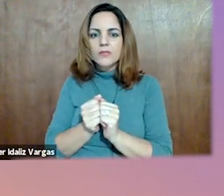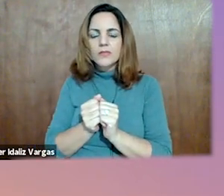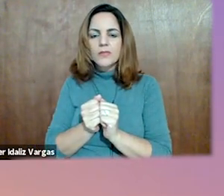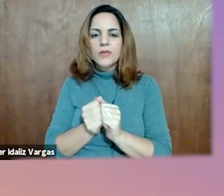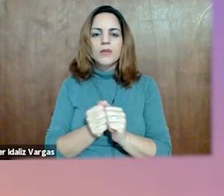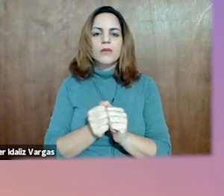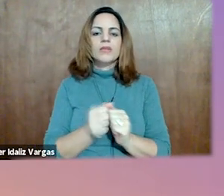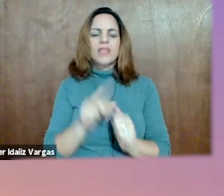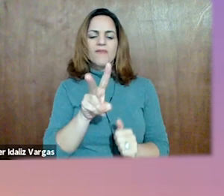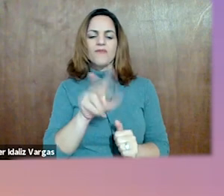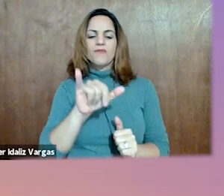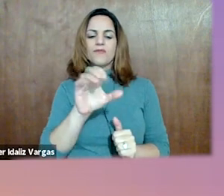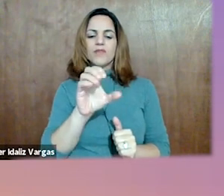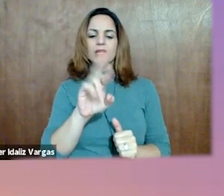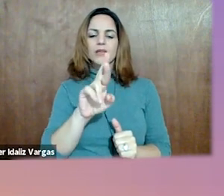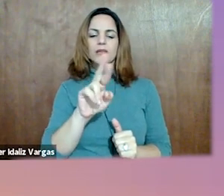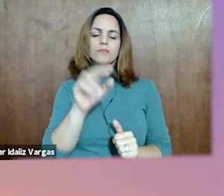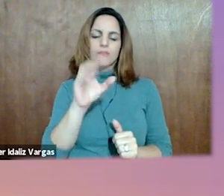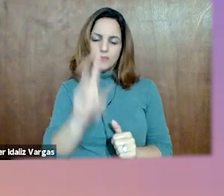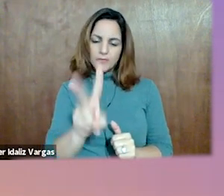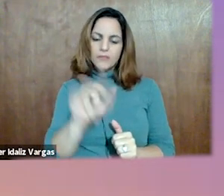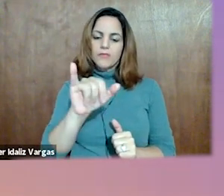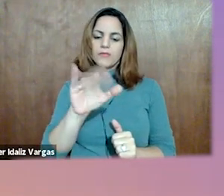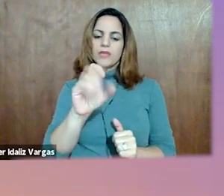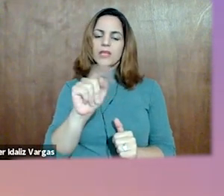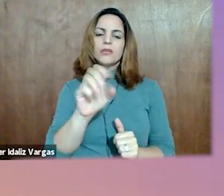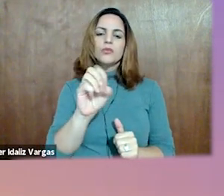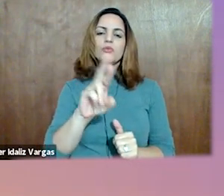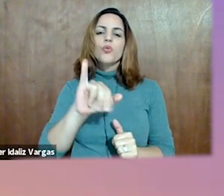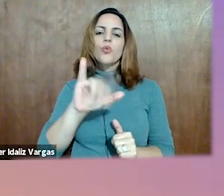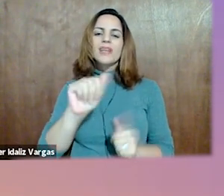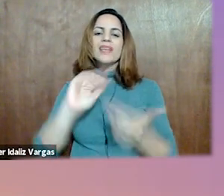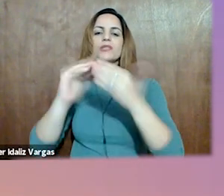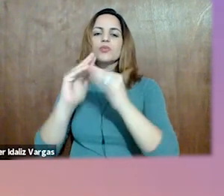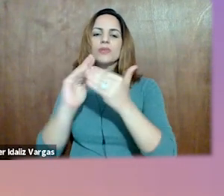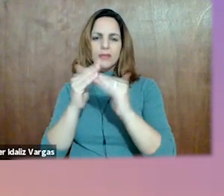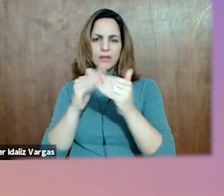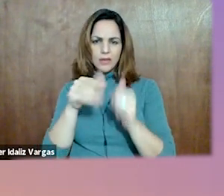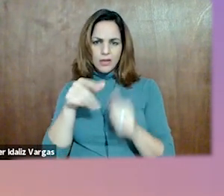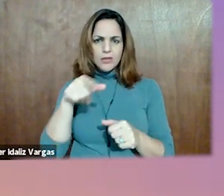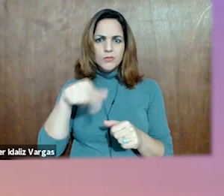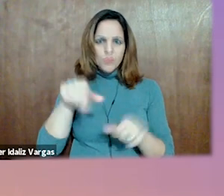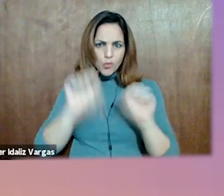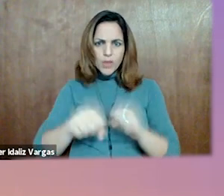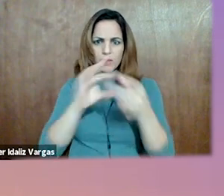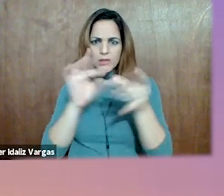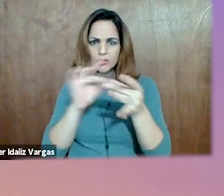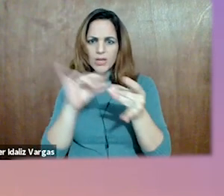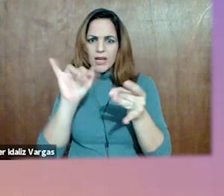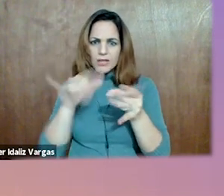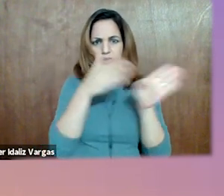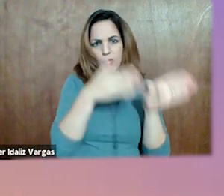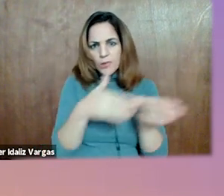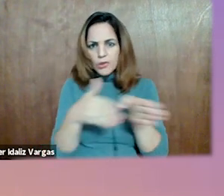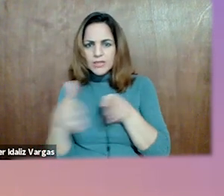Rico, a little bit more about what you were referring to before in terms of process and what kind of process or summit or, you